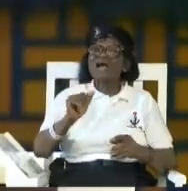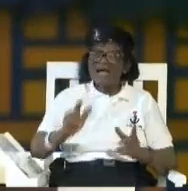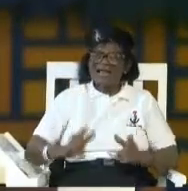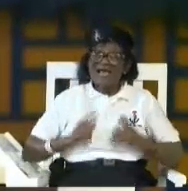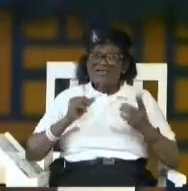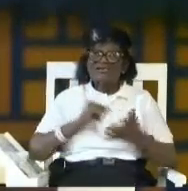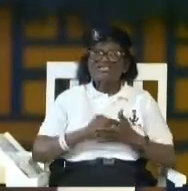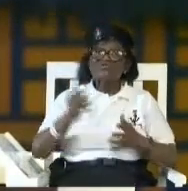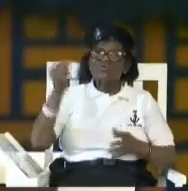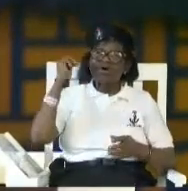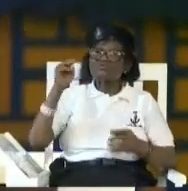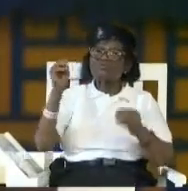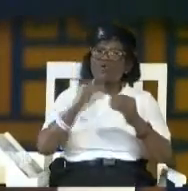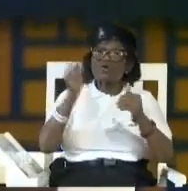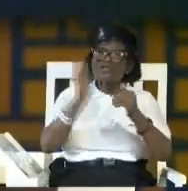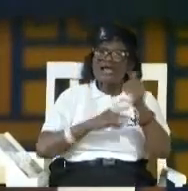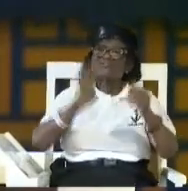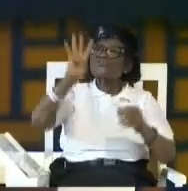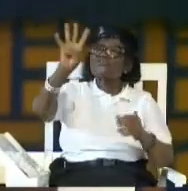ago.